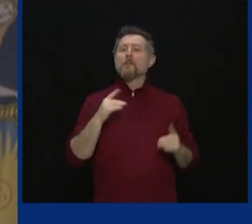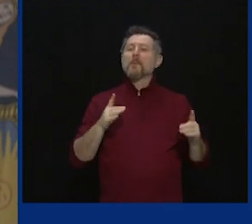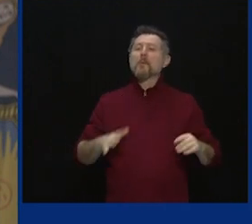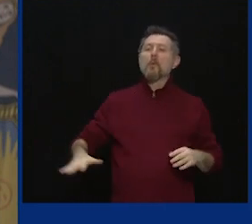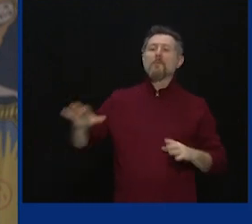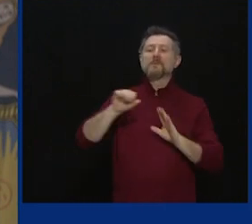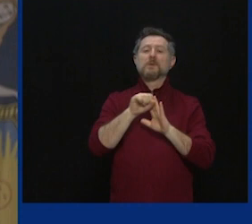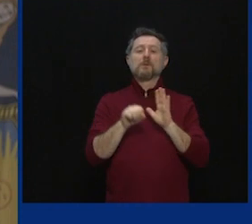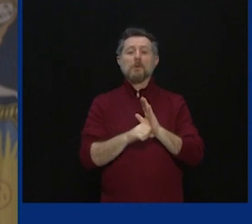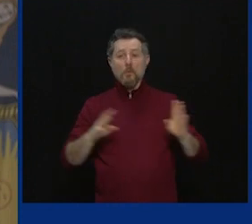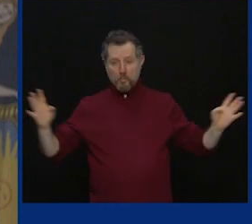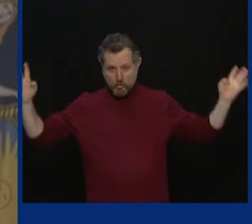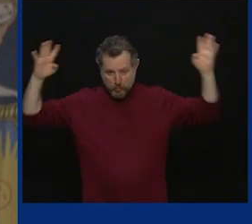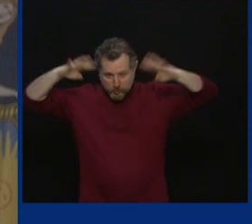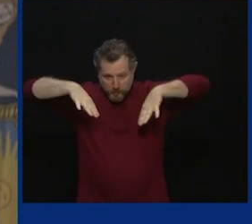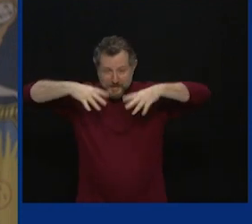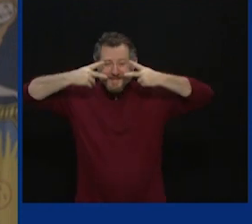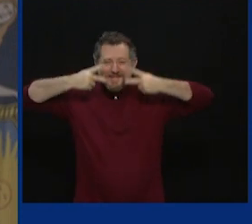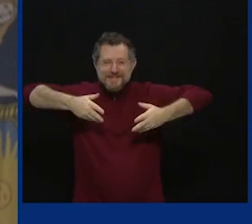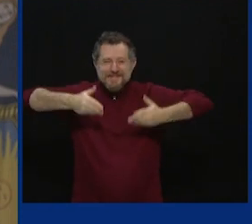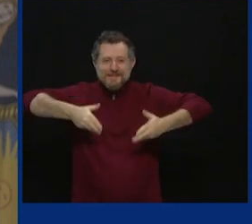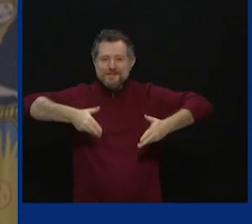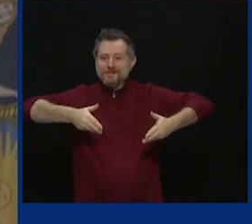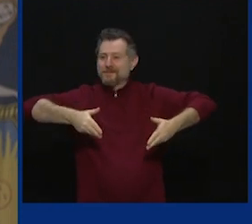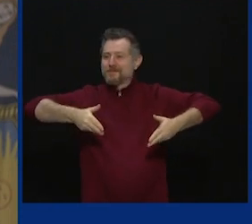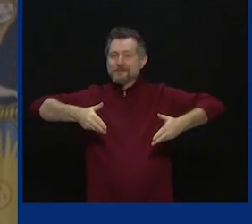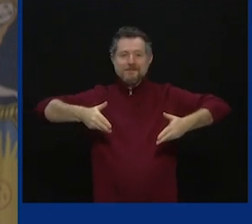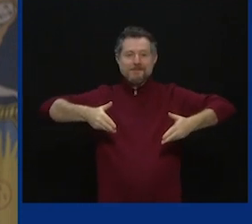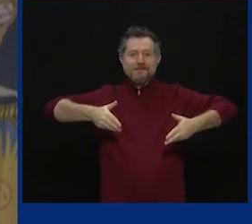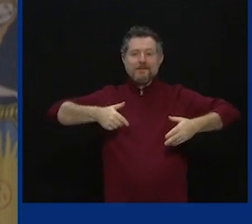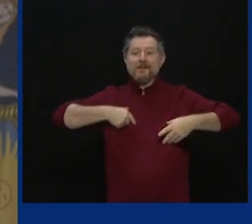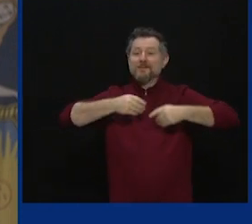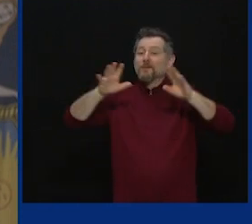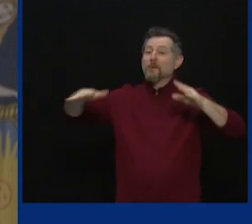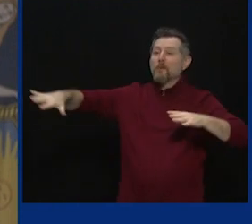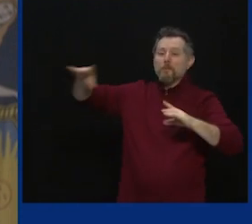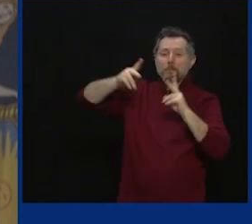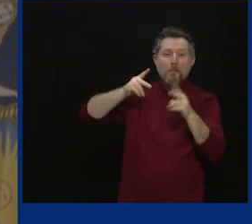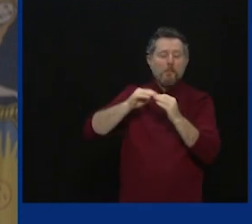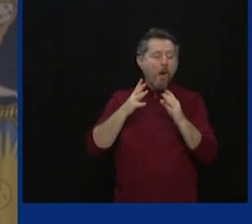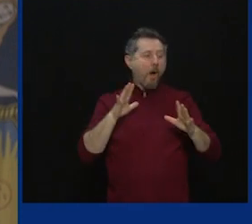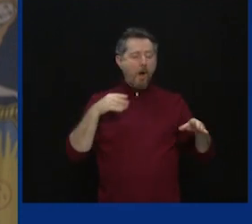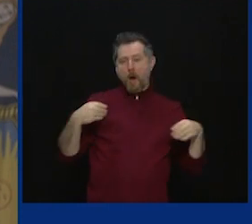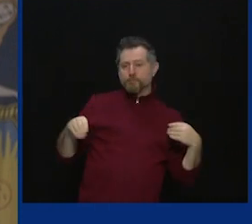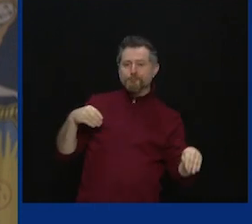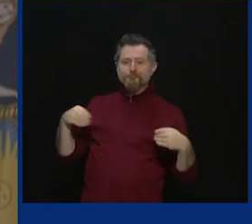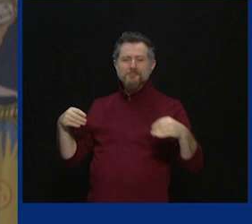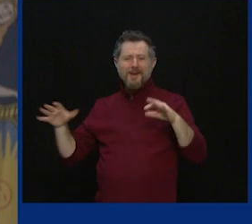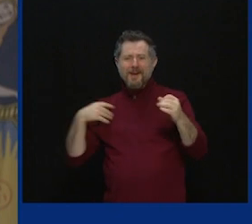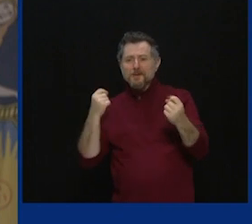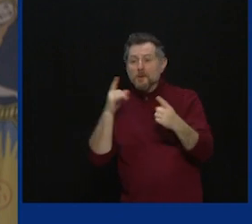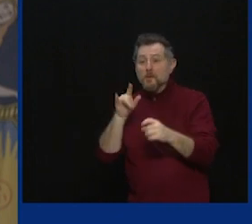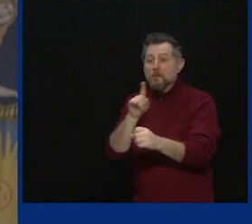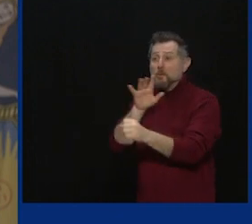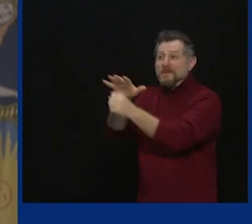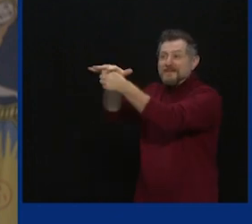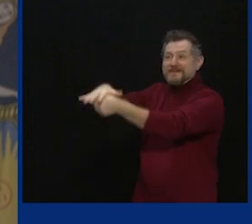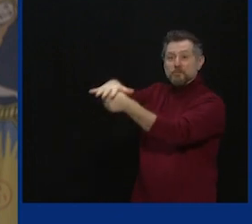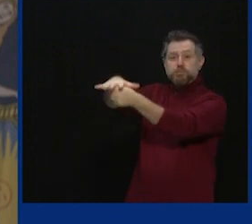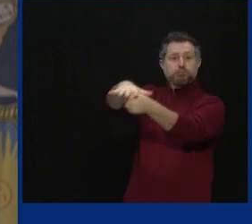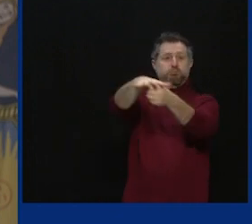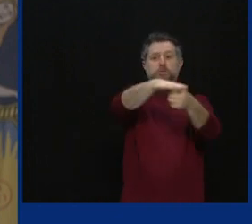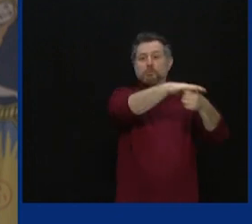we're actually giving people around the state even more flexibility, understanding the pressures that exist outside the 5